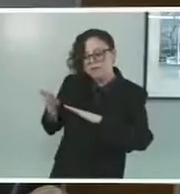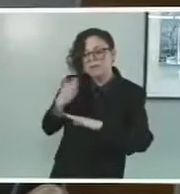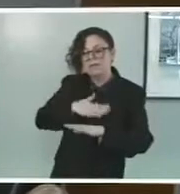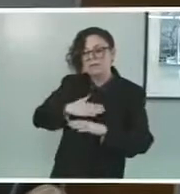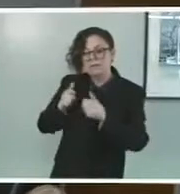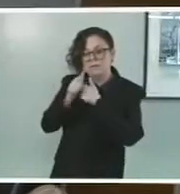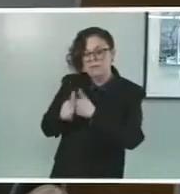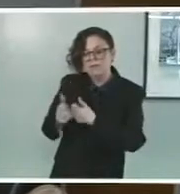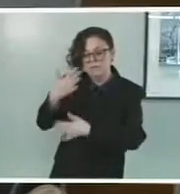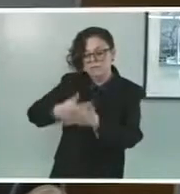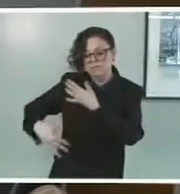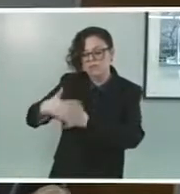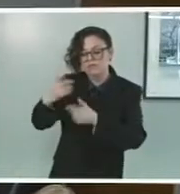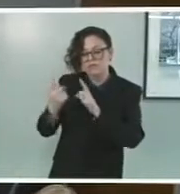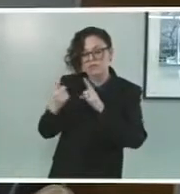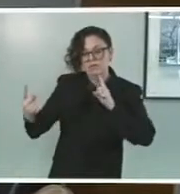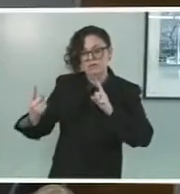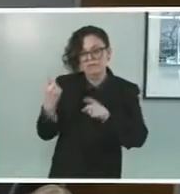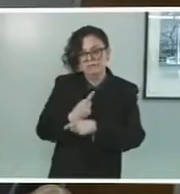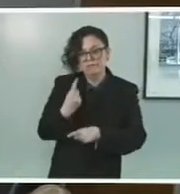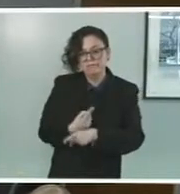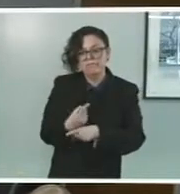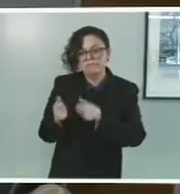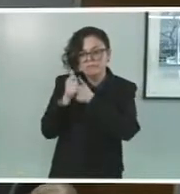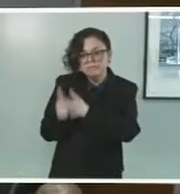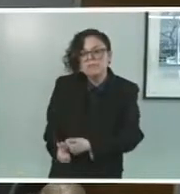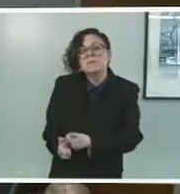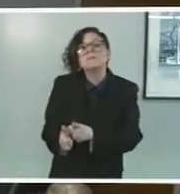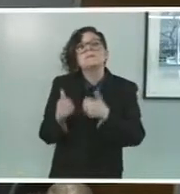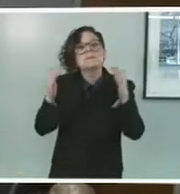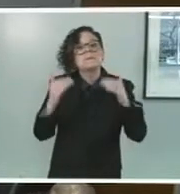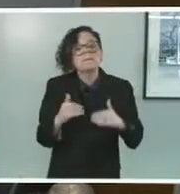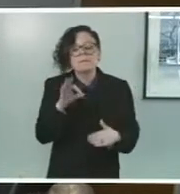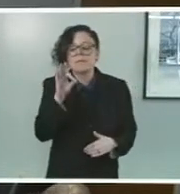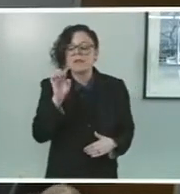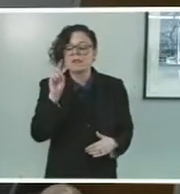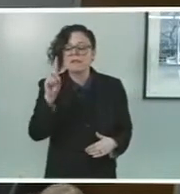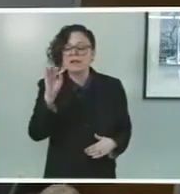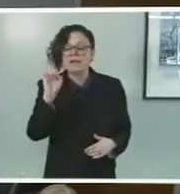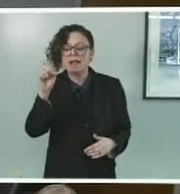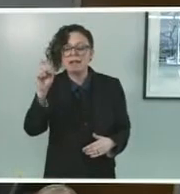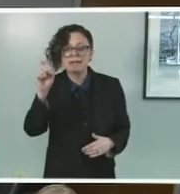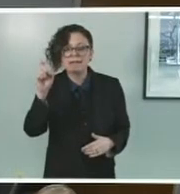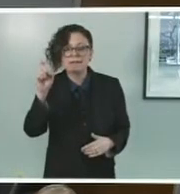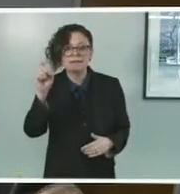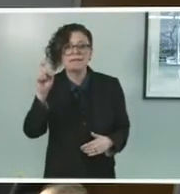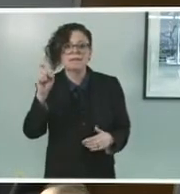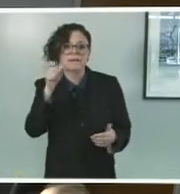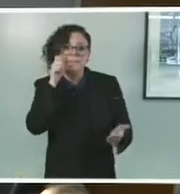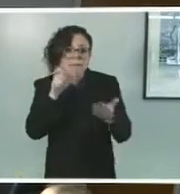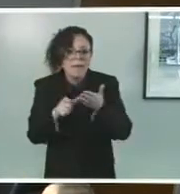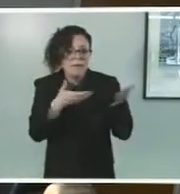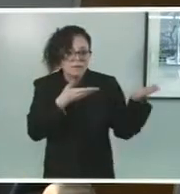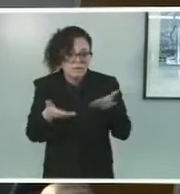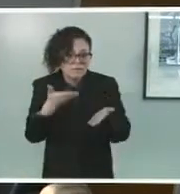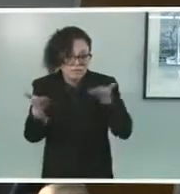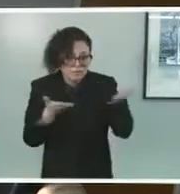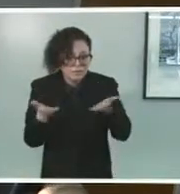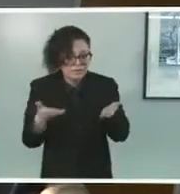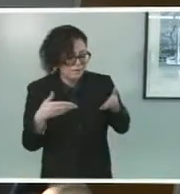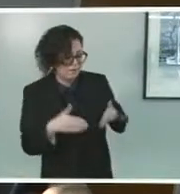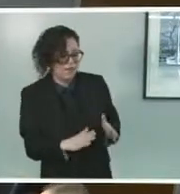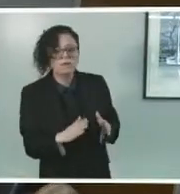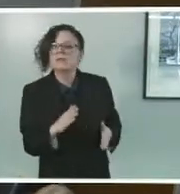What about FedEx, couriers, delivery services? Allowed. Allowed? Tire shops and